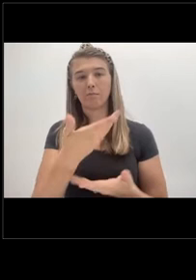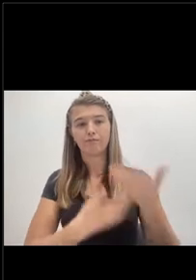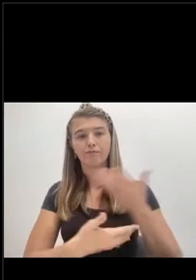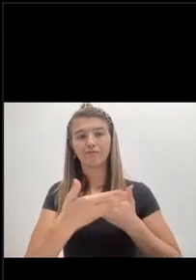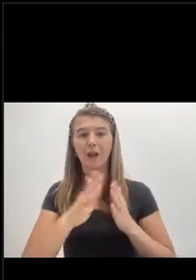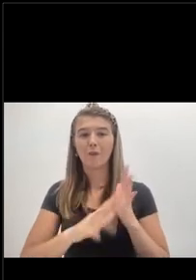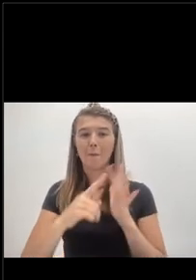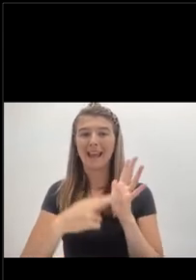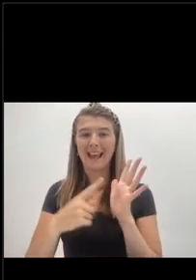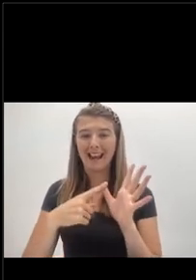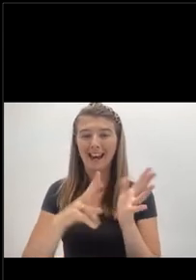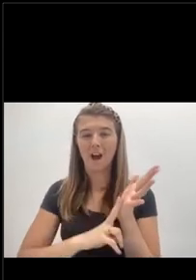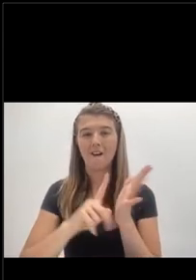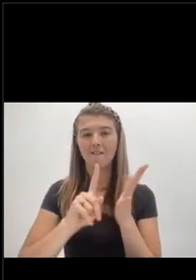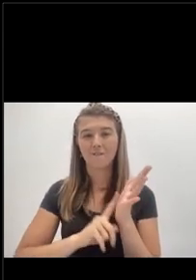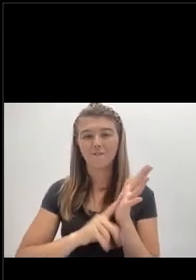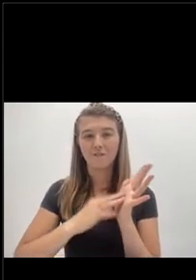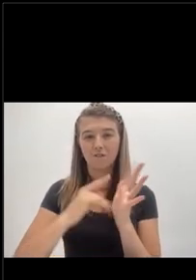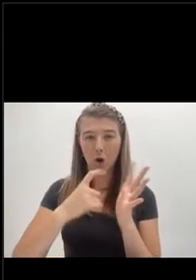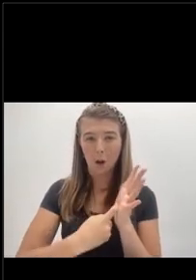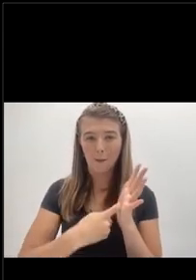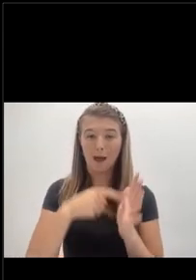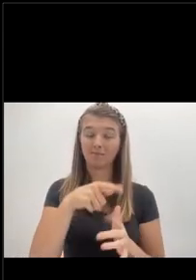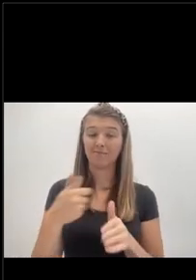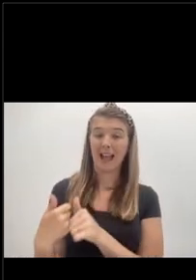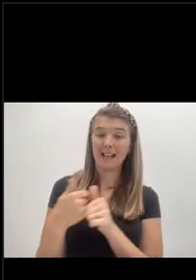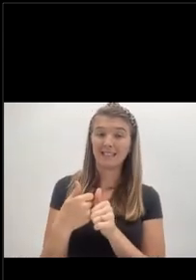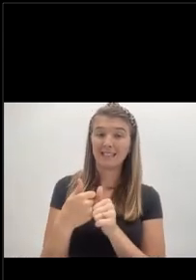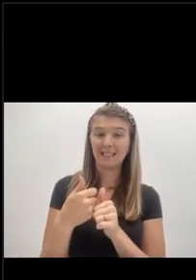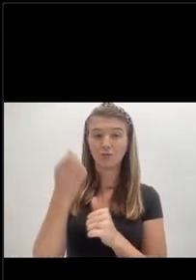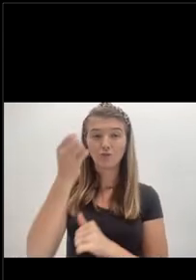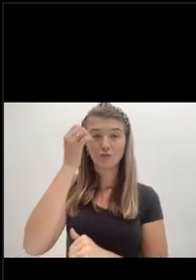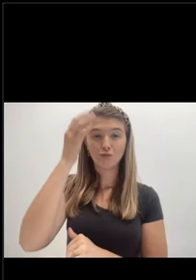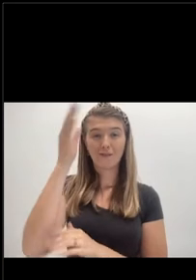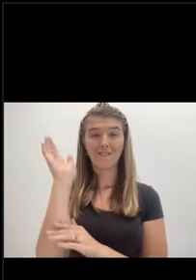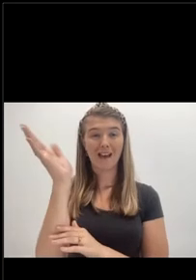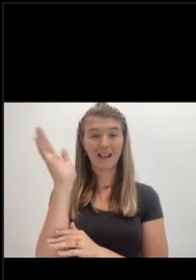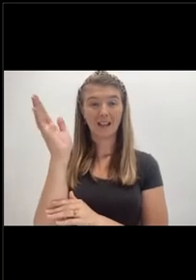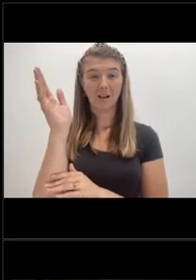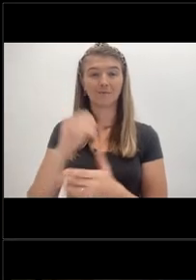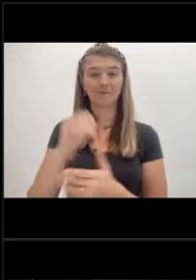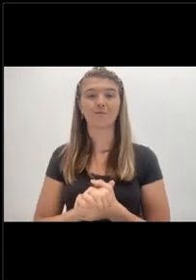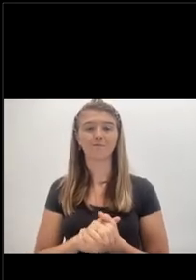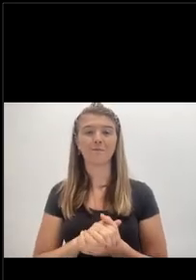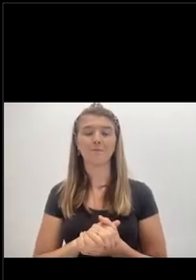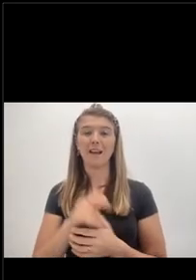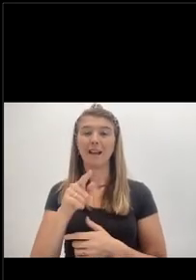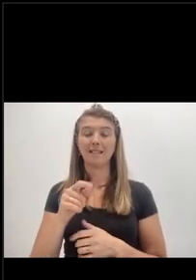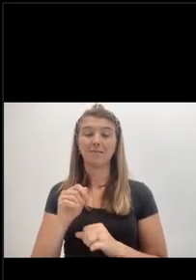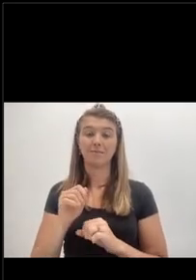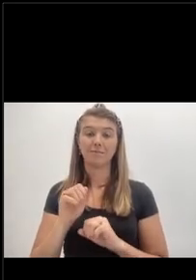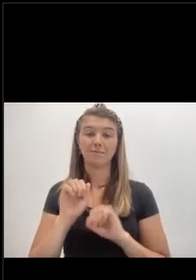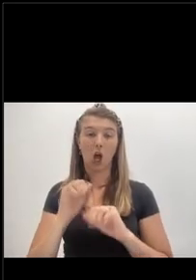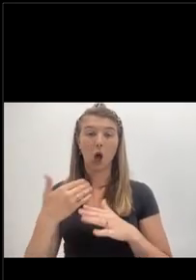I mentioned, Ina is an assistant professor at Utrecht University Institute for Sustainable and Circular Chemistry. Her